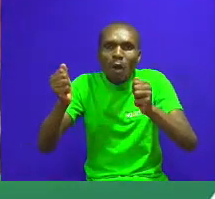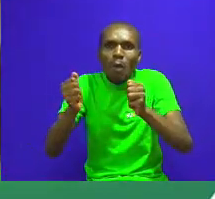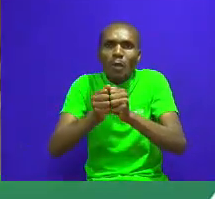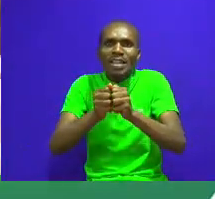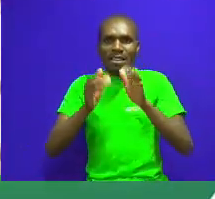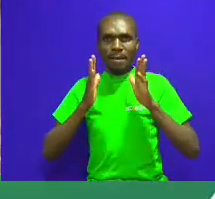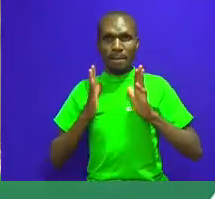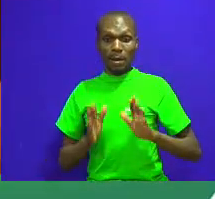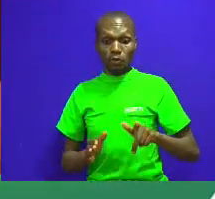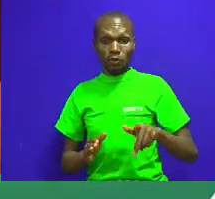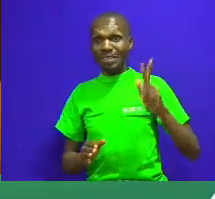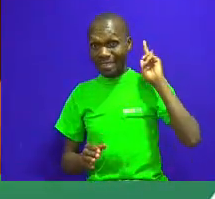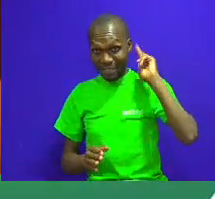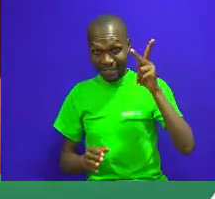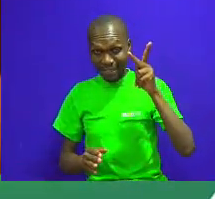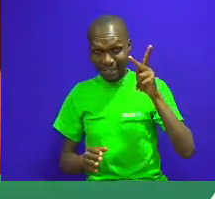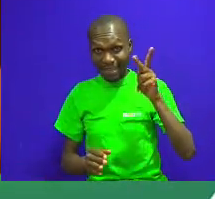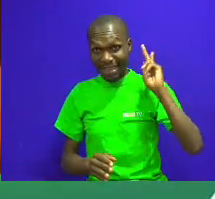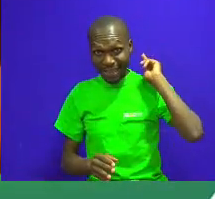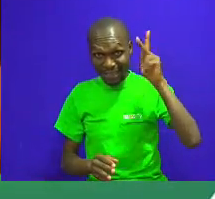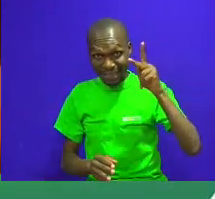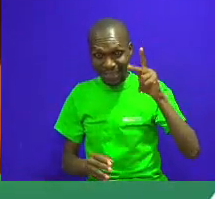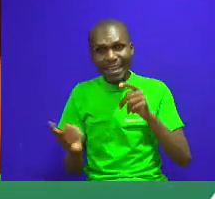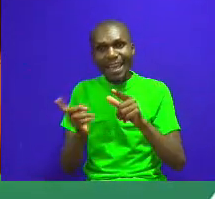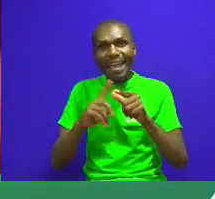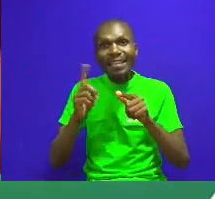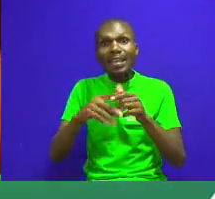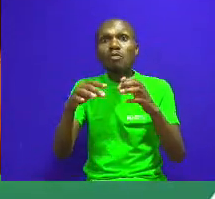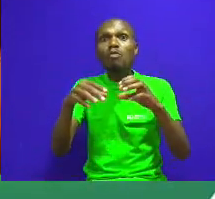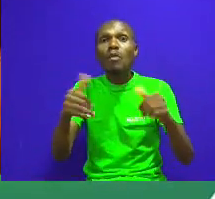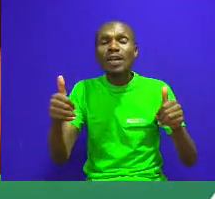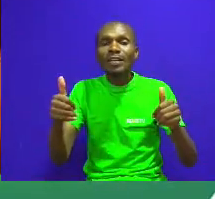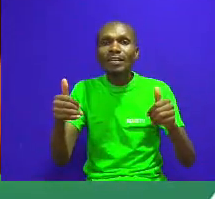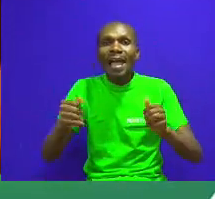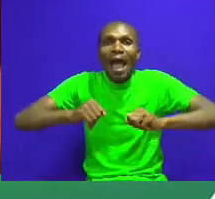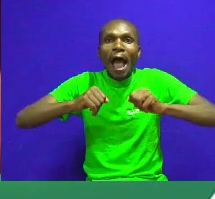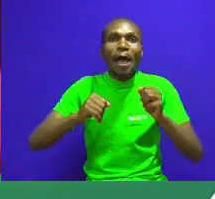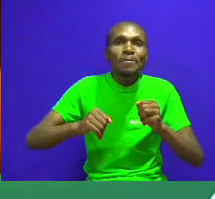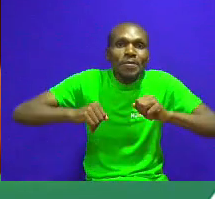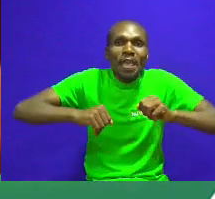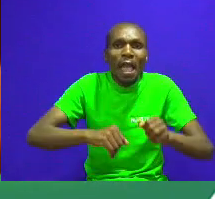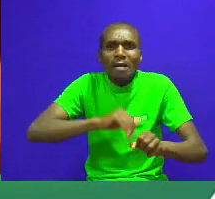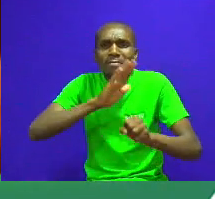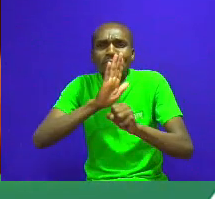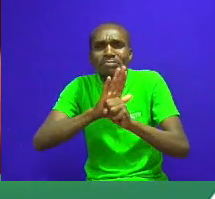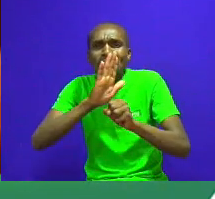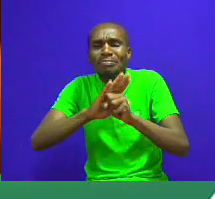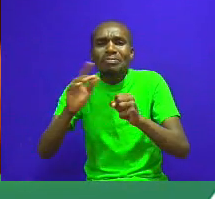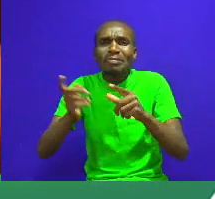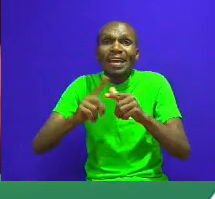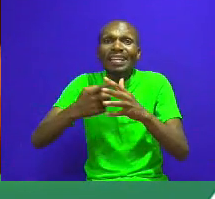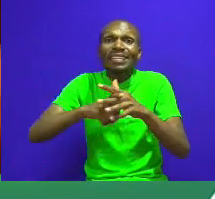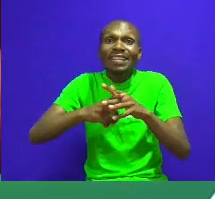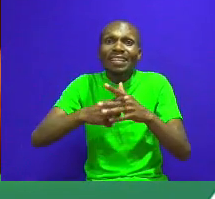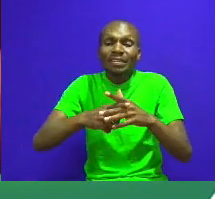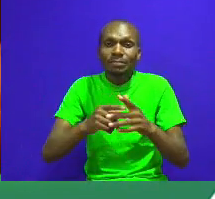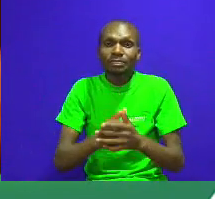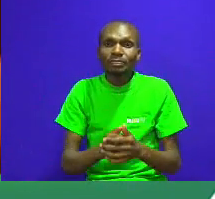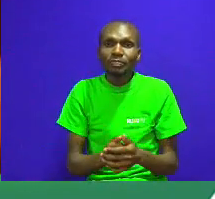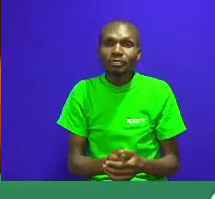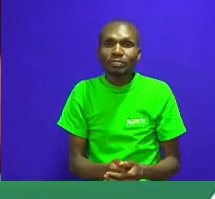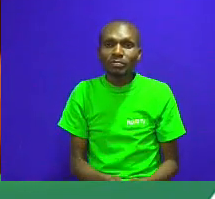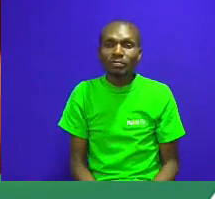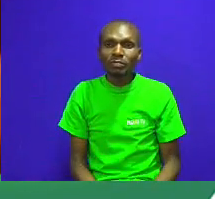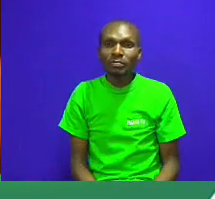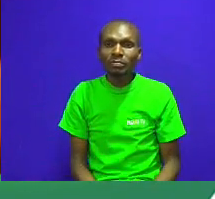gongo ruwa Gusii. Kisii imefika, and we are happy because we have actually stuck with